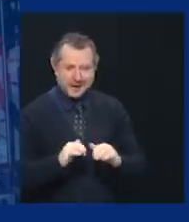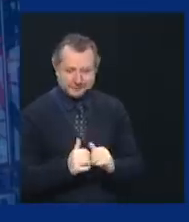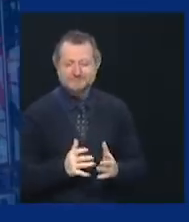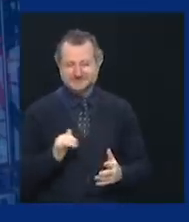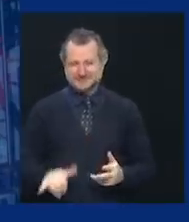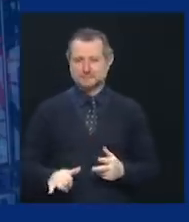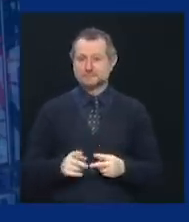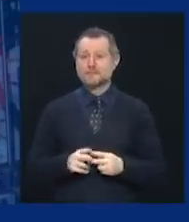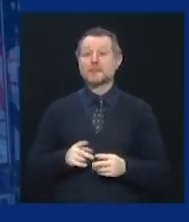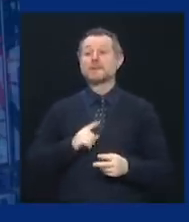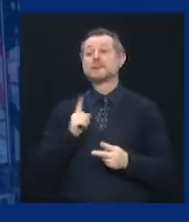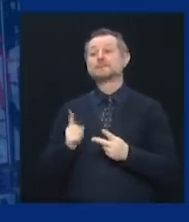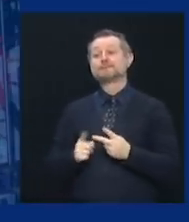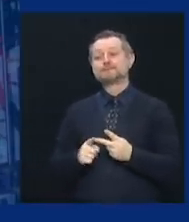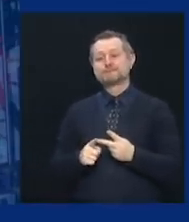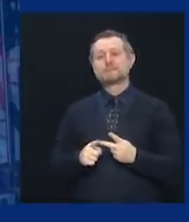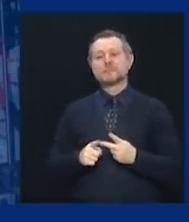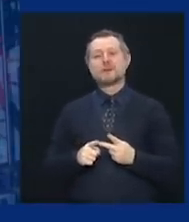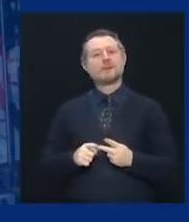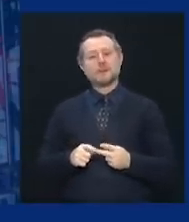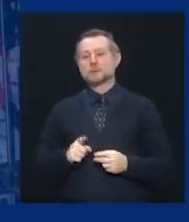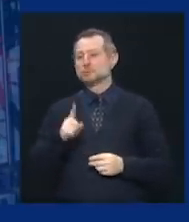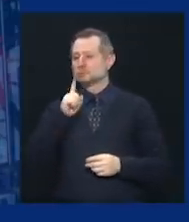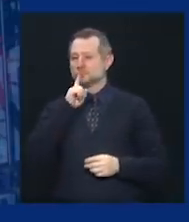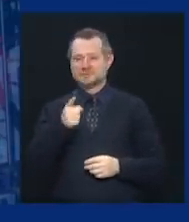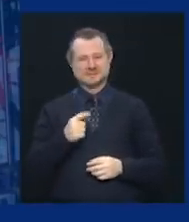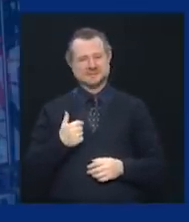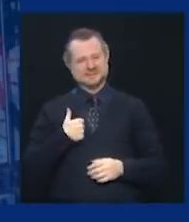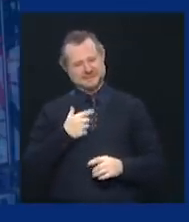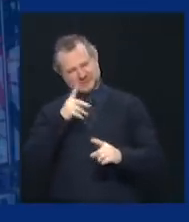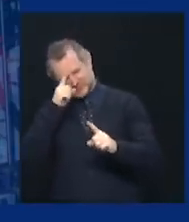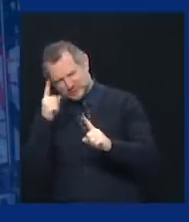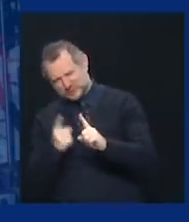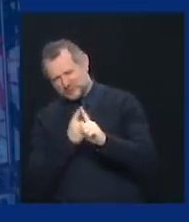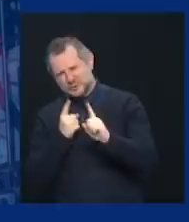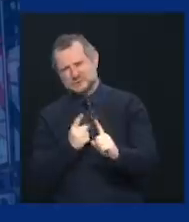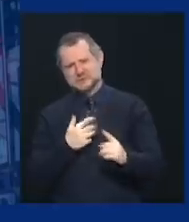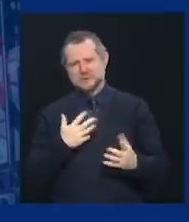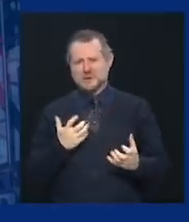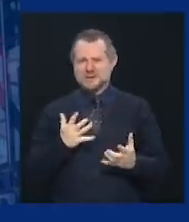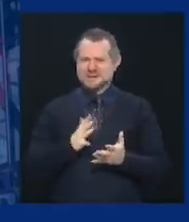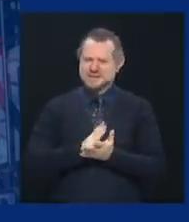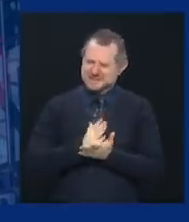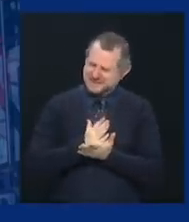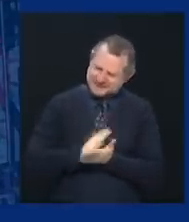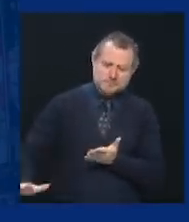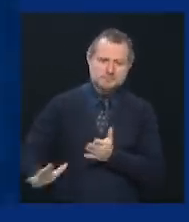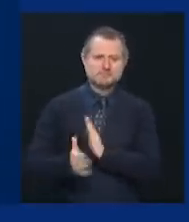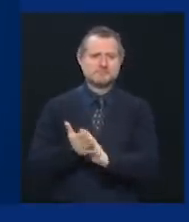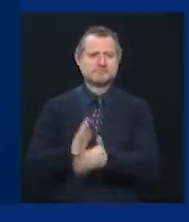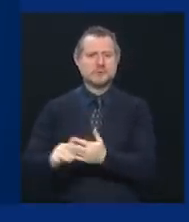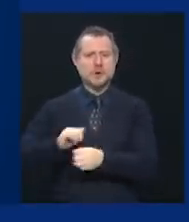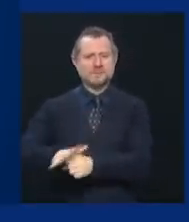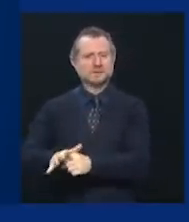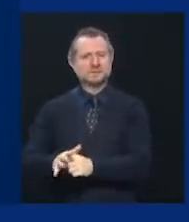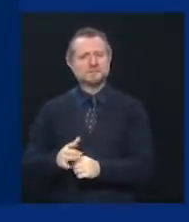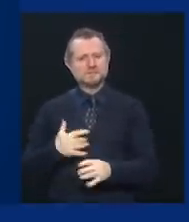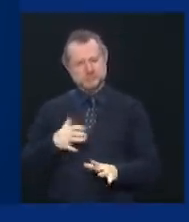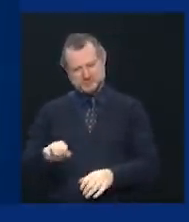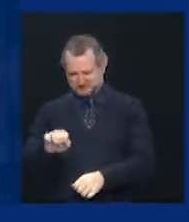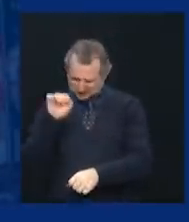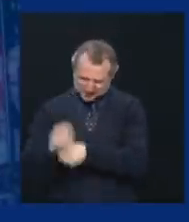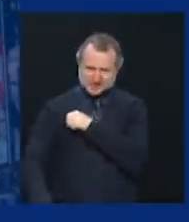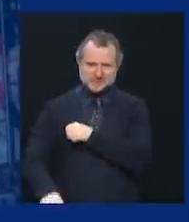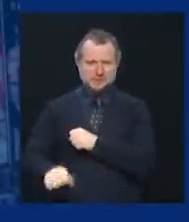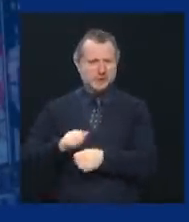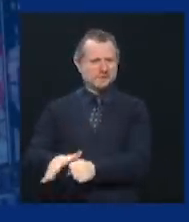then put a harpoon in the beast and actually defeat COVID.